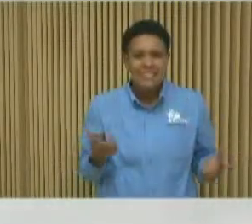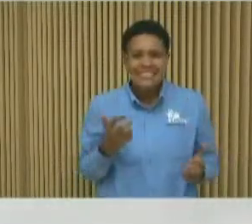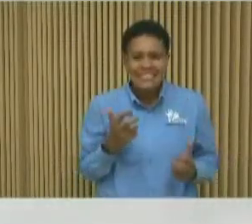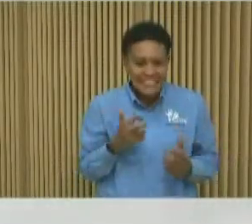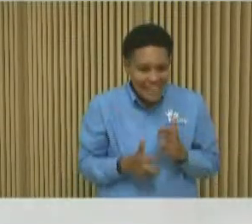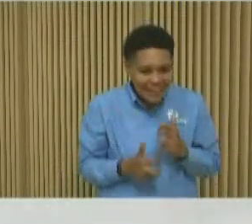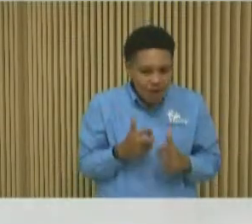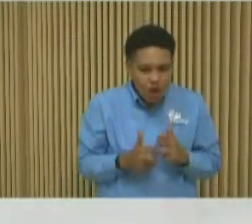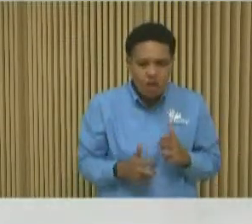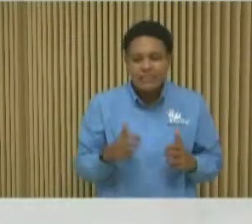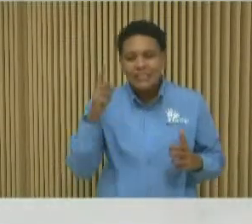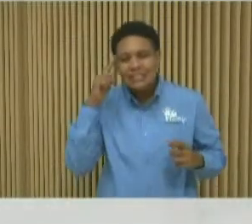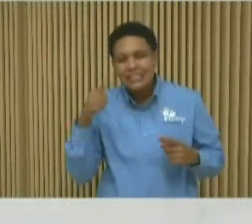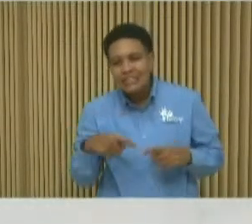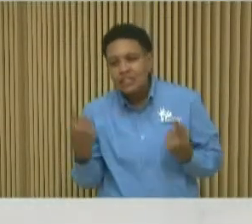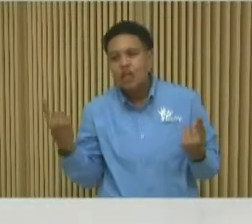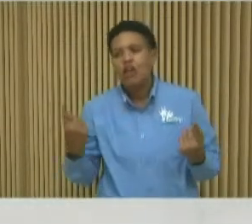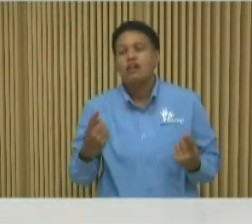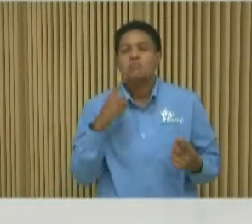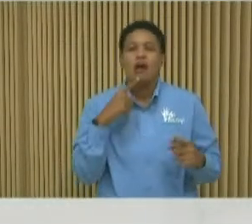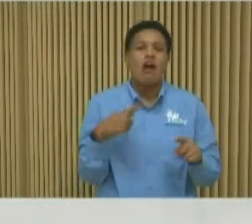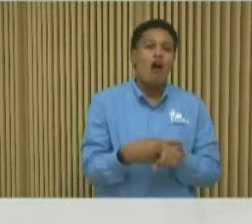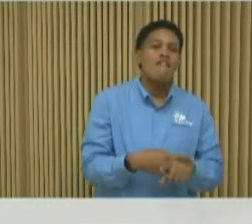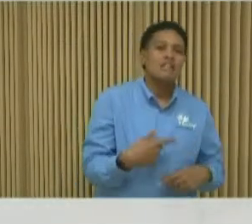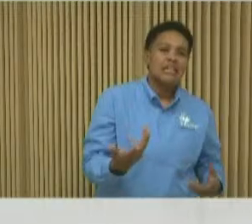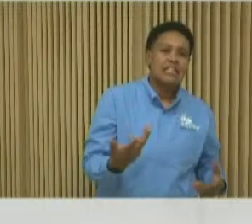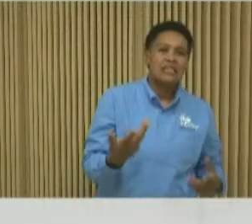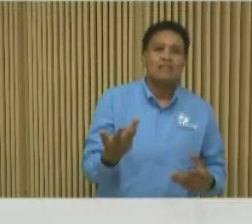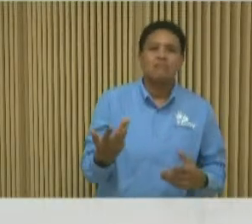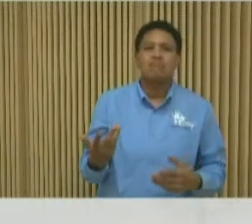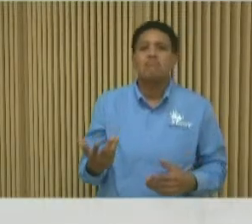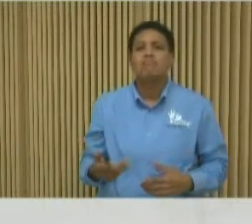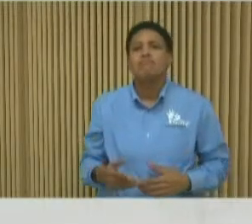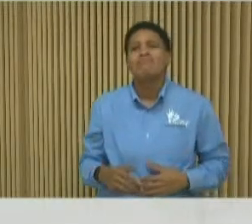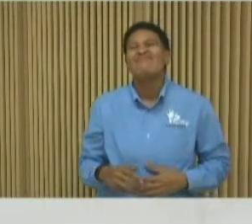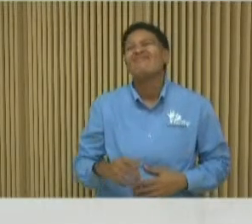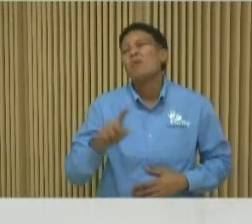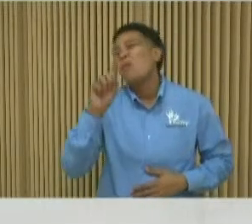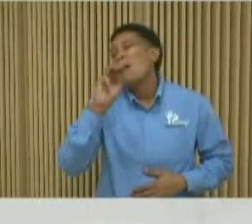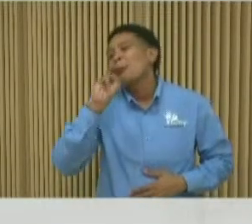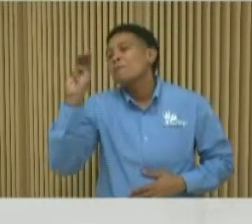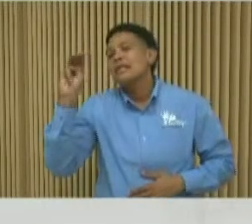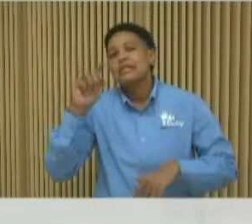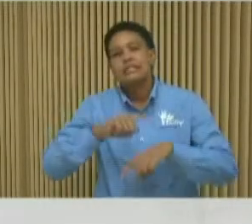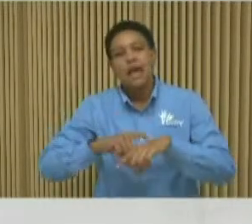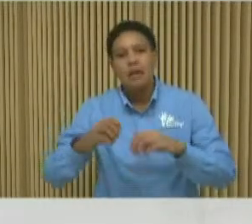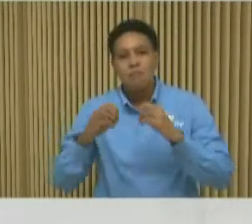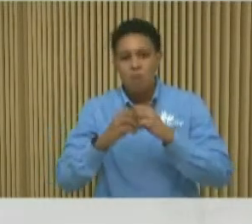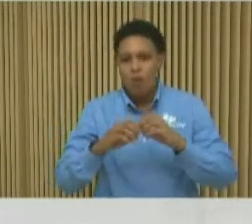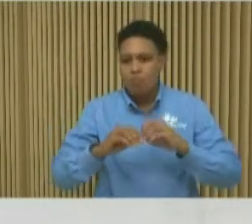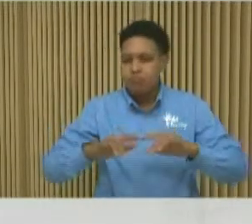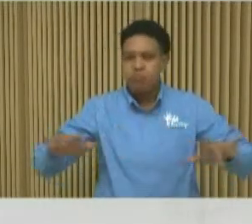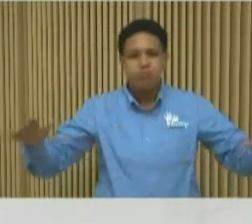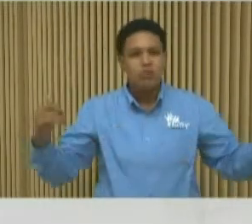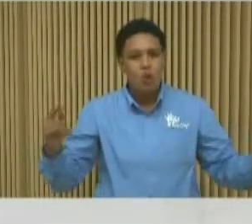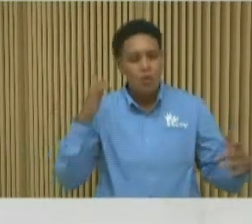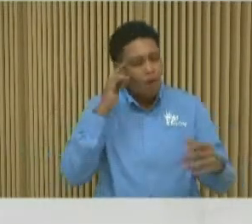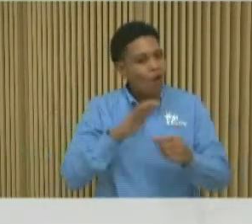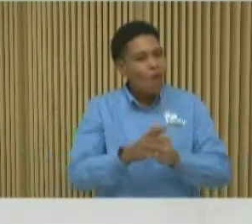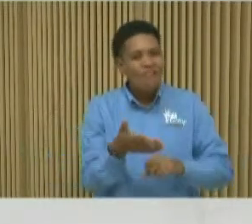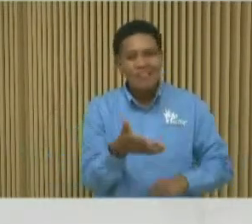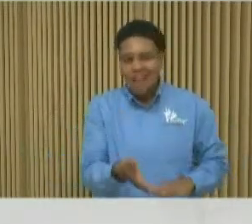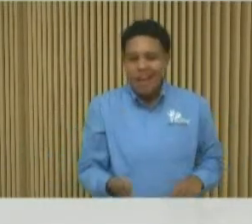Difficulties, disagreements, conflicts are 10 times, a million times more. Human